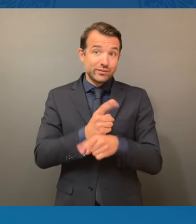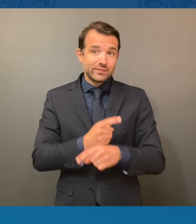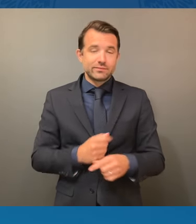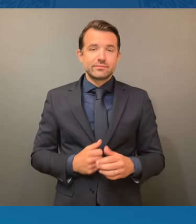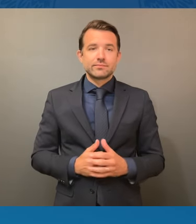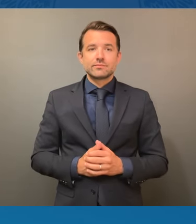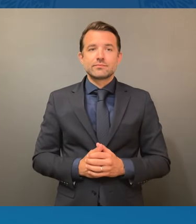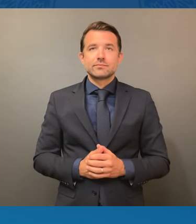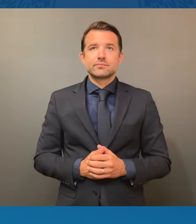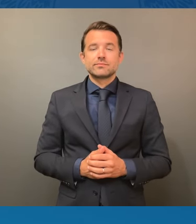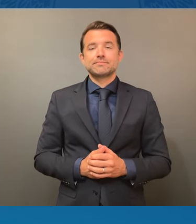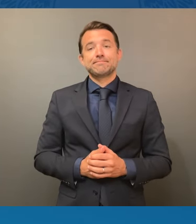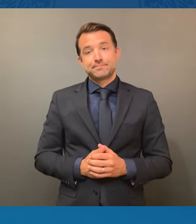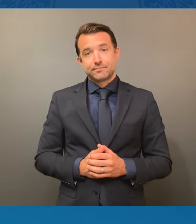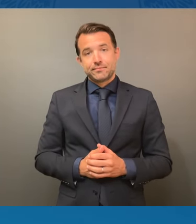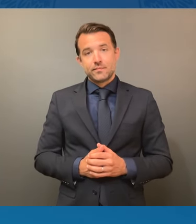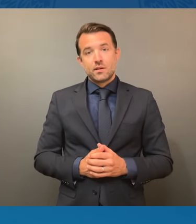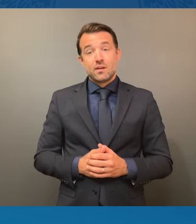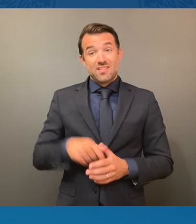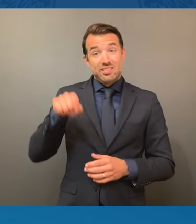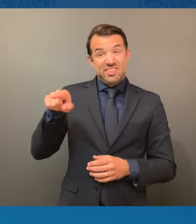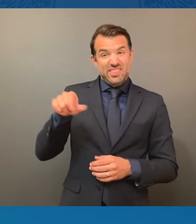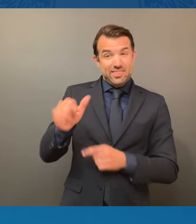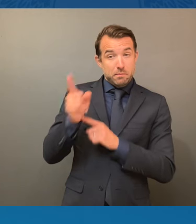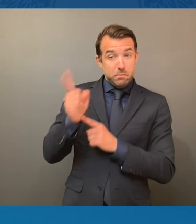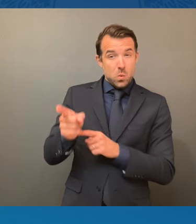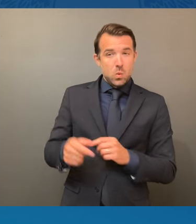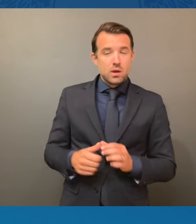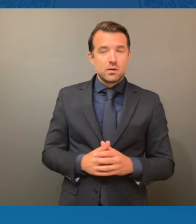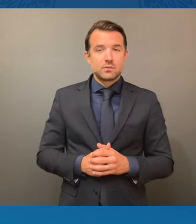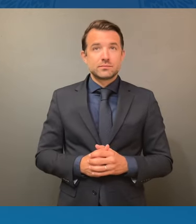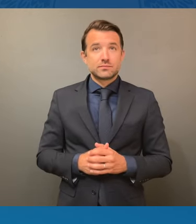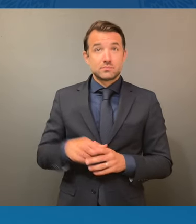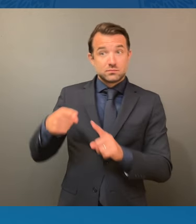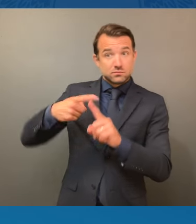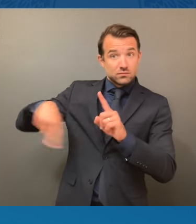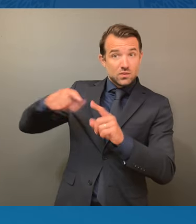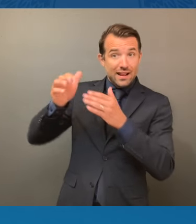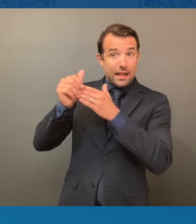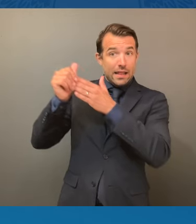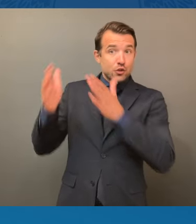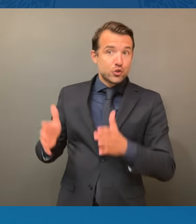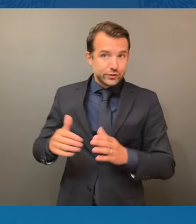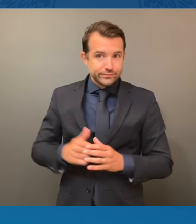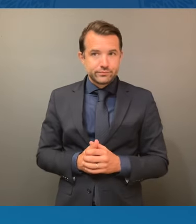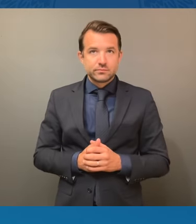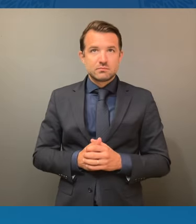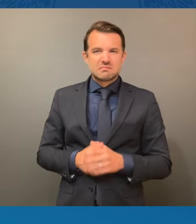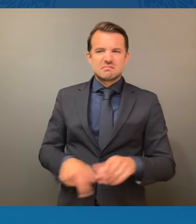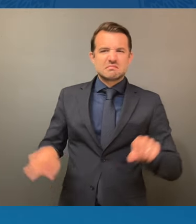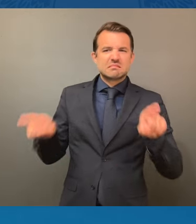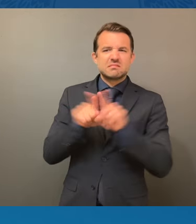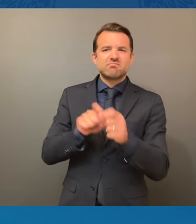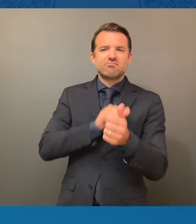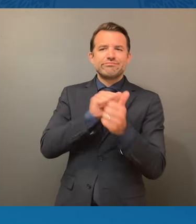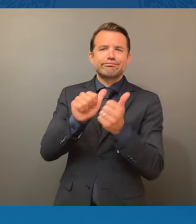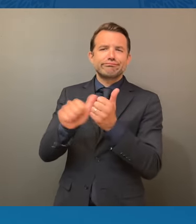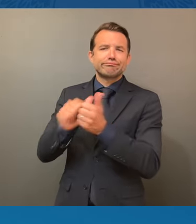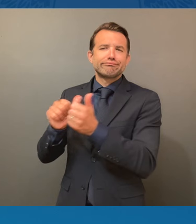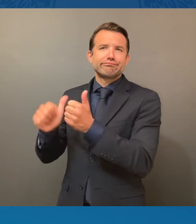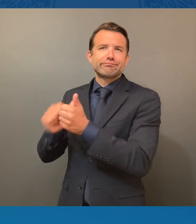moment, many of those same so-called leaders are the same ones who are passing laws to restrict the ability of people